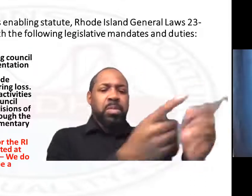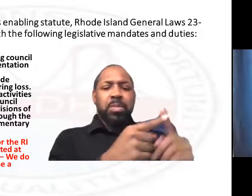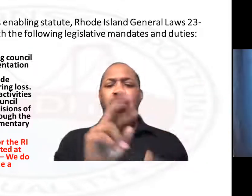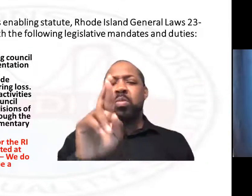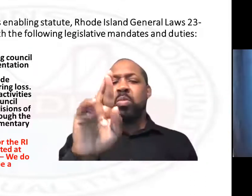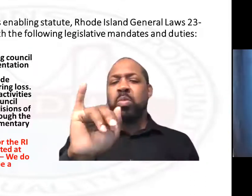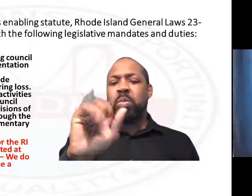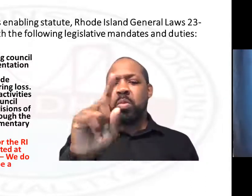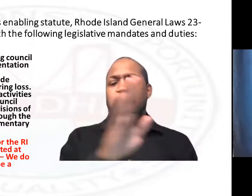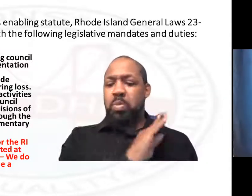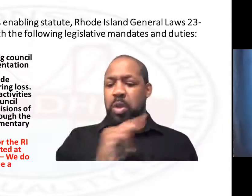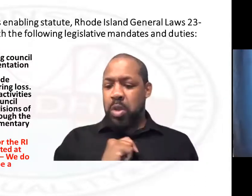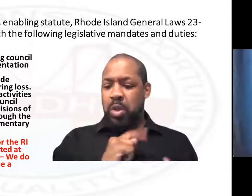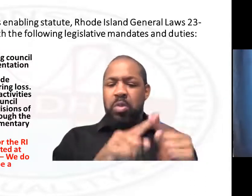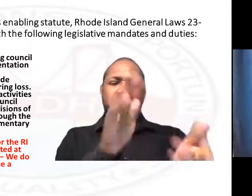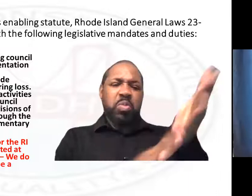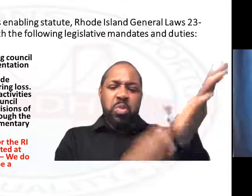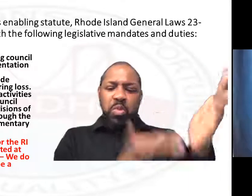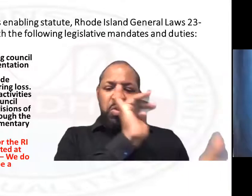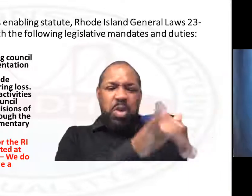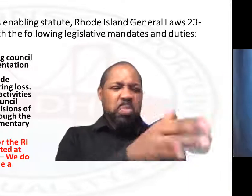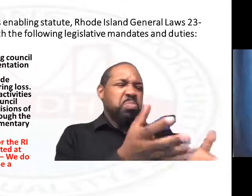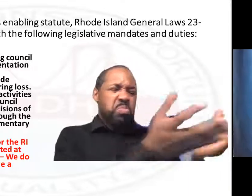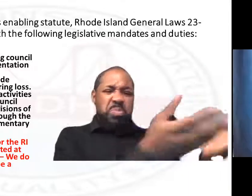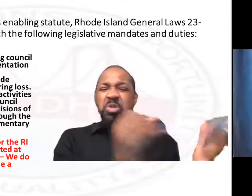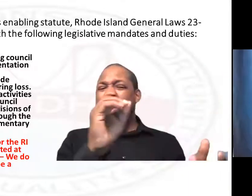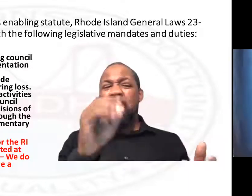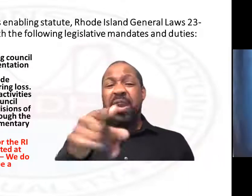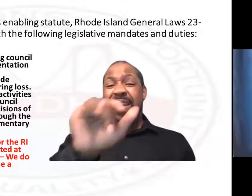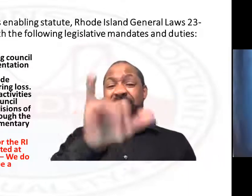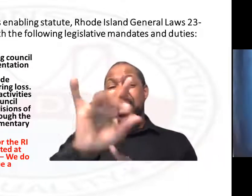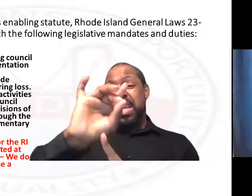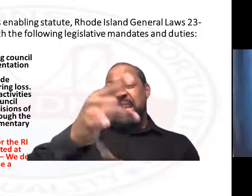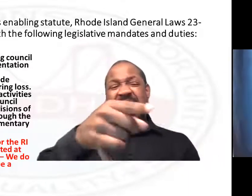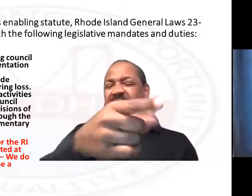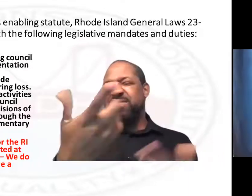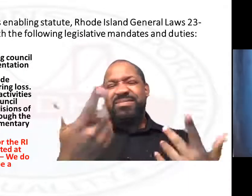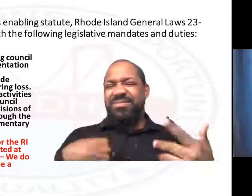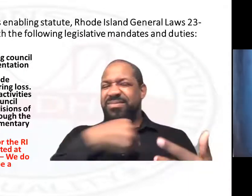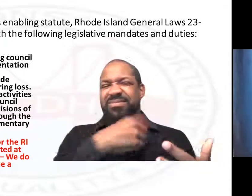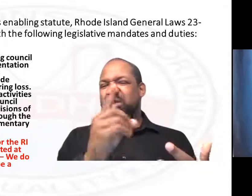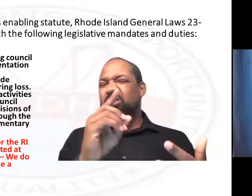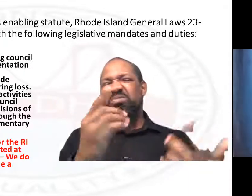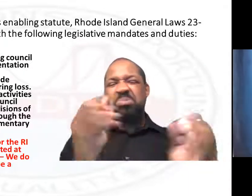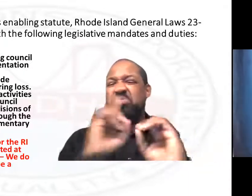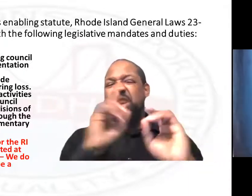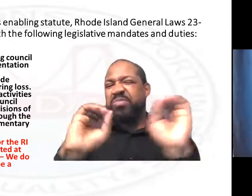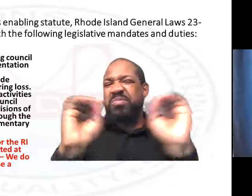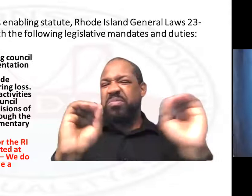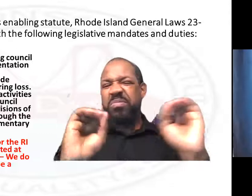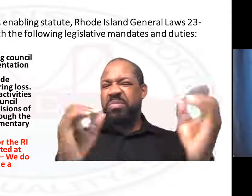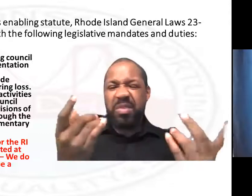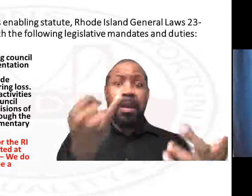we decided that this one, Board of Trustees would pass along. So this 8th